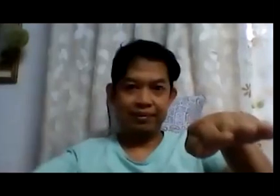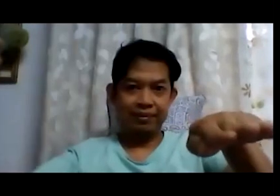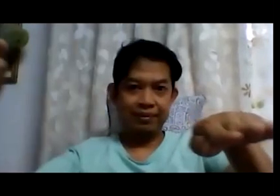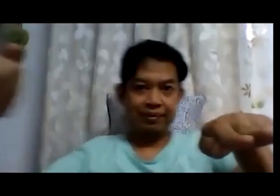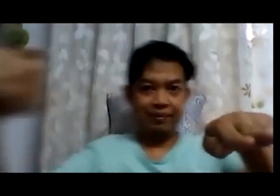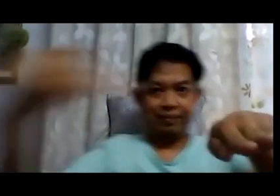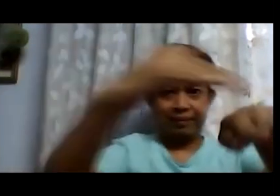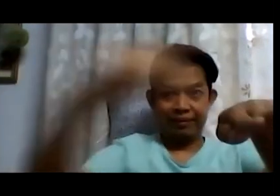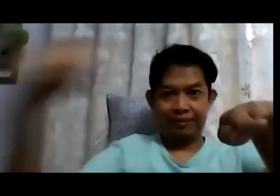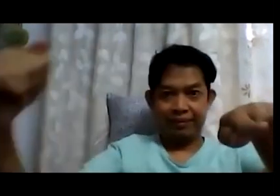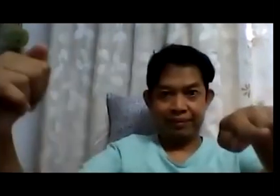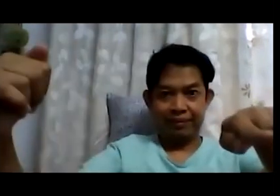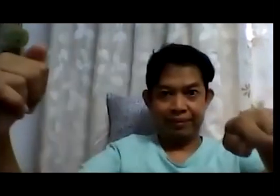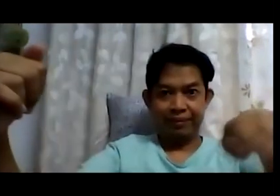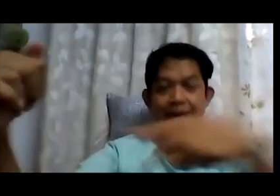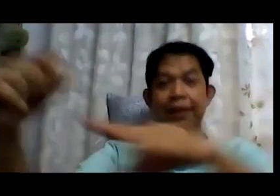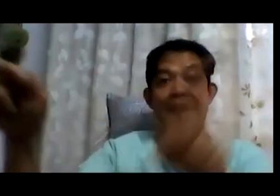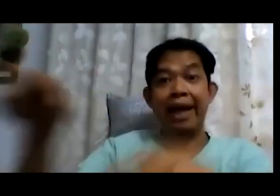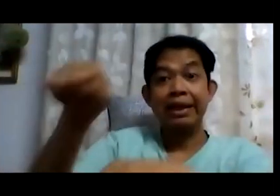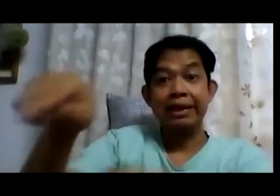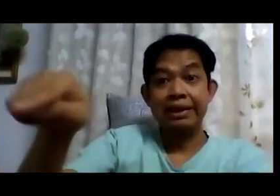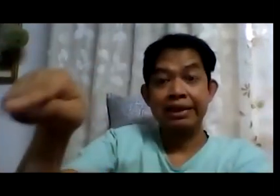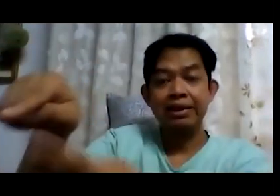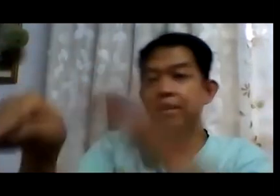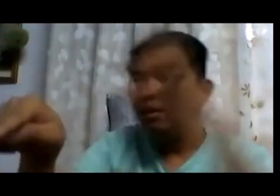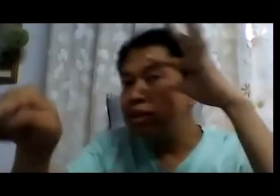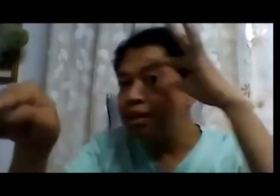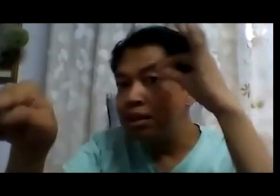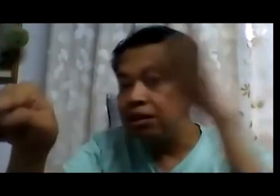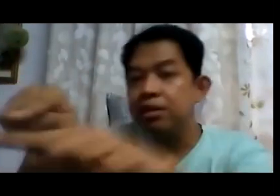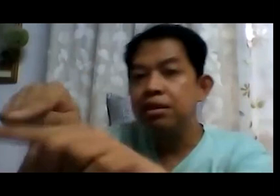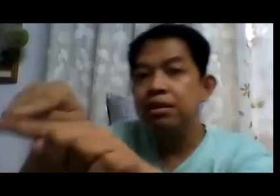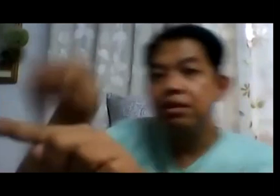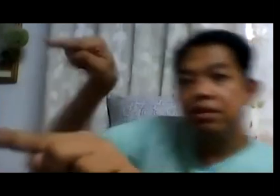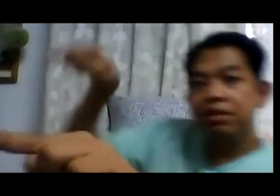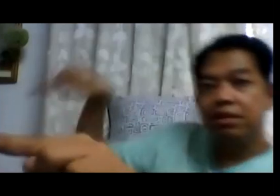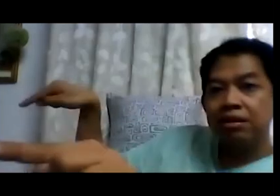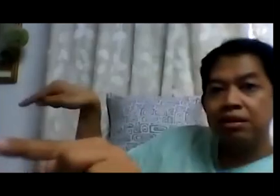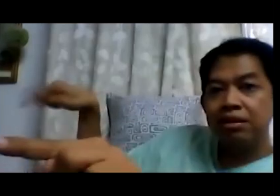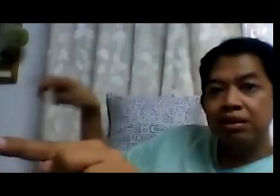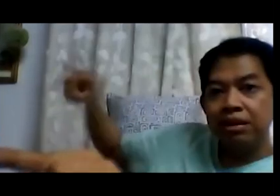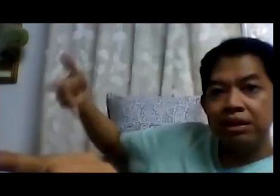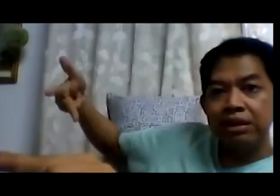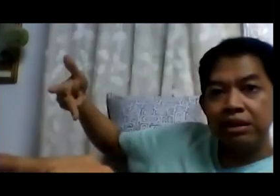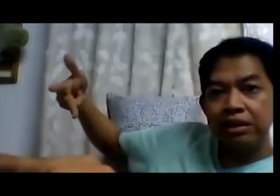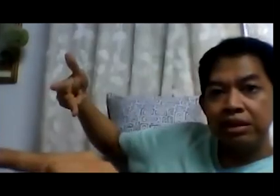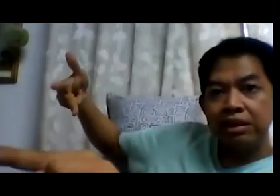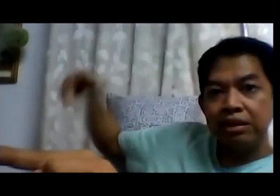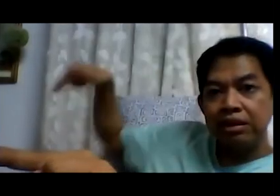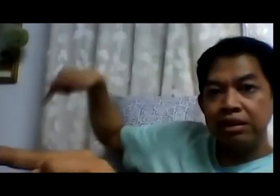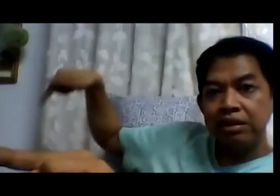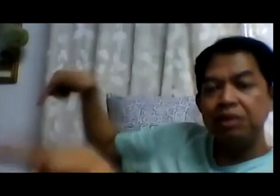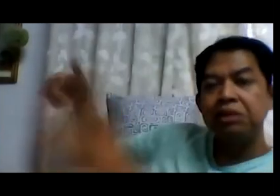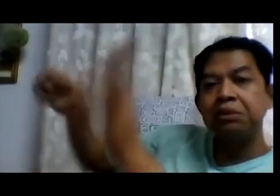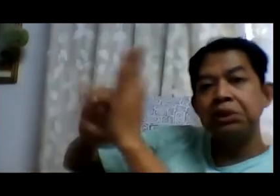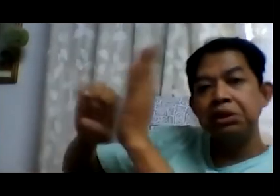And then because it's, you know, the direction of the second person and the third person, so